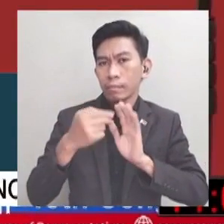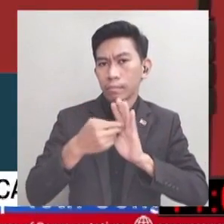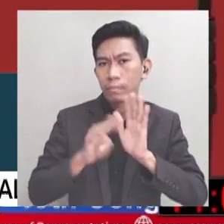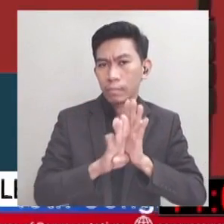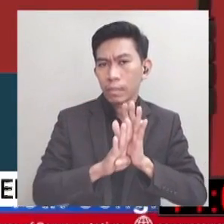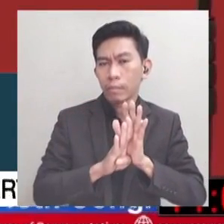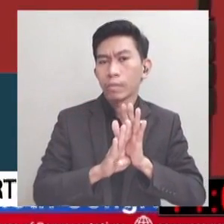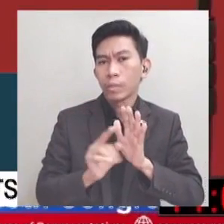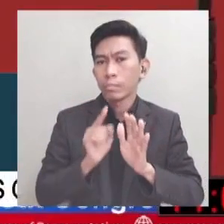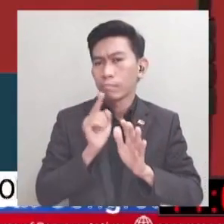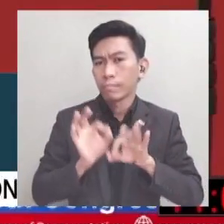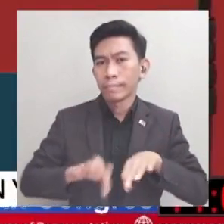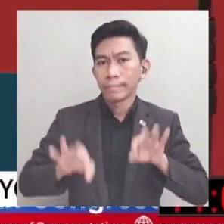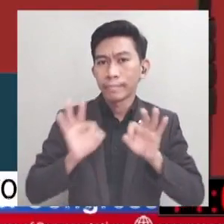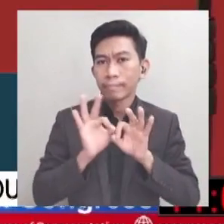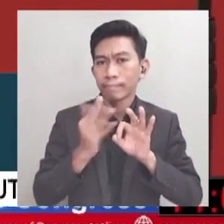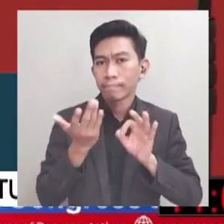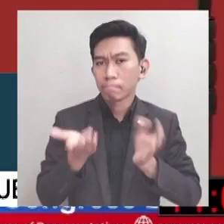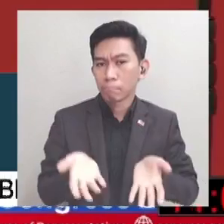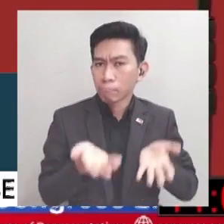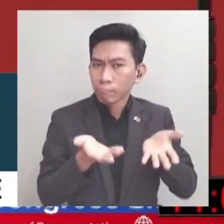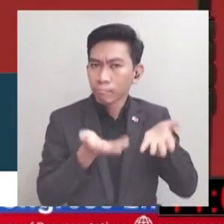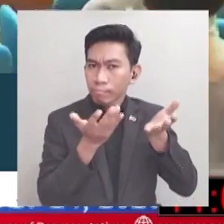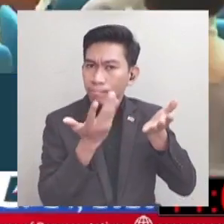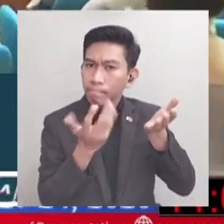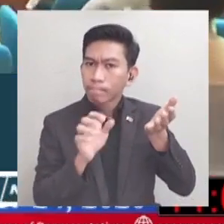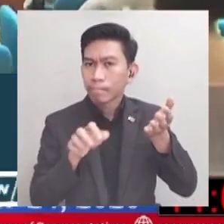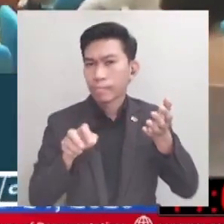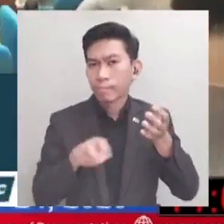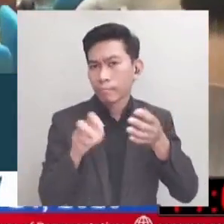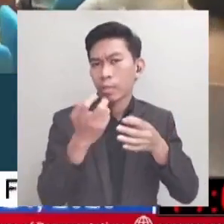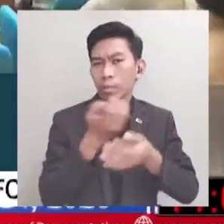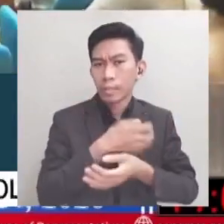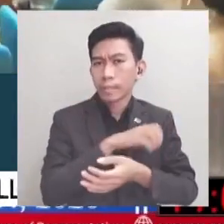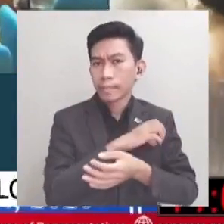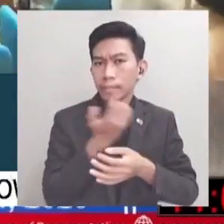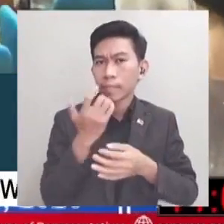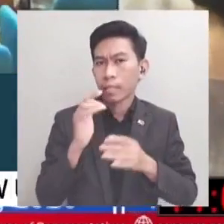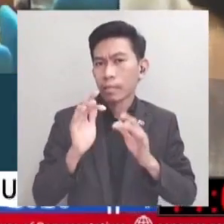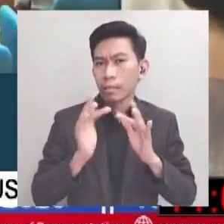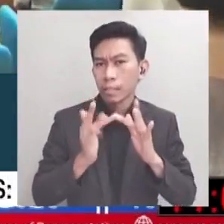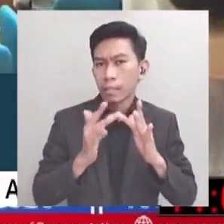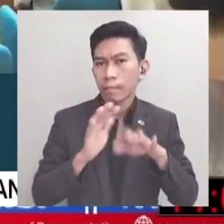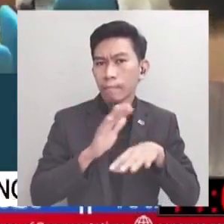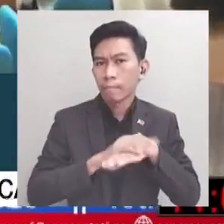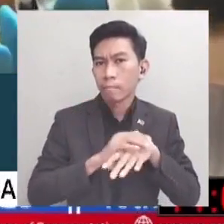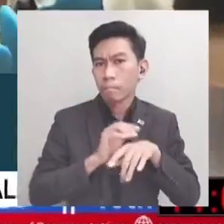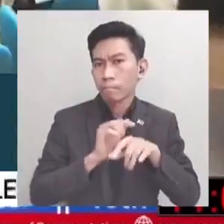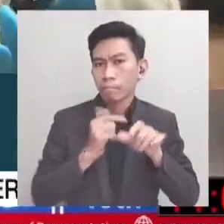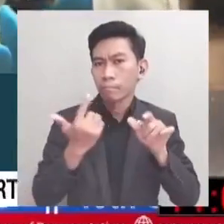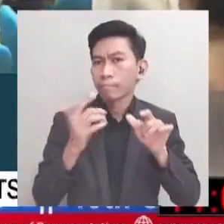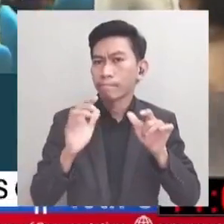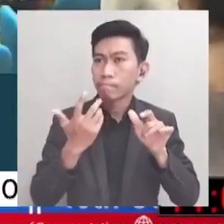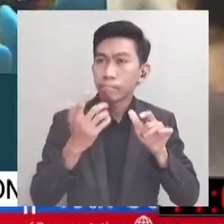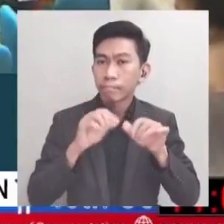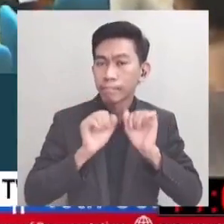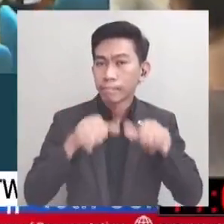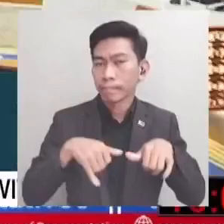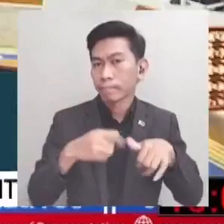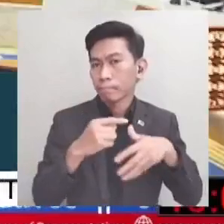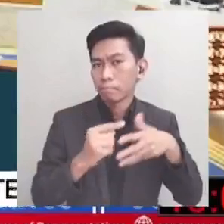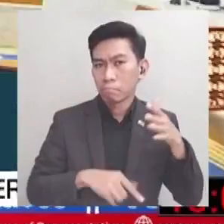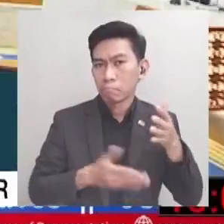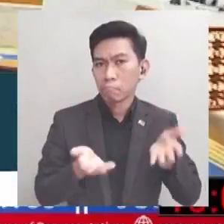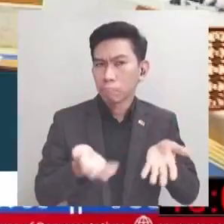upgrading and modernizing transport, energy, and digital infrastructures. Other priority measures, the National